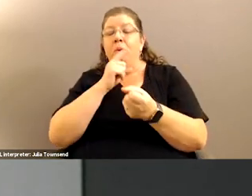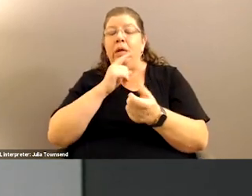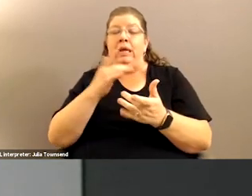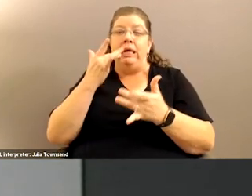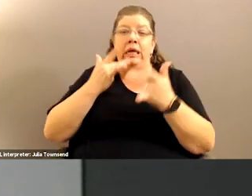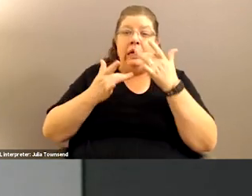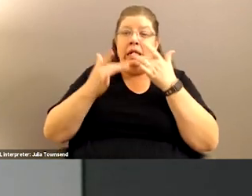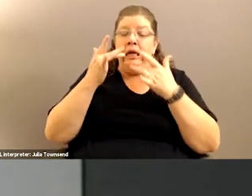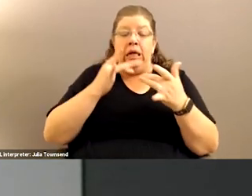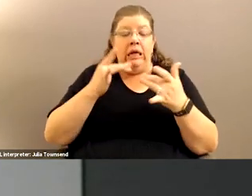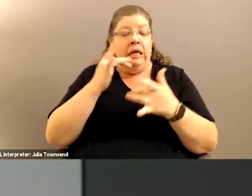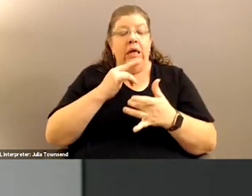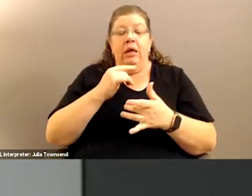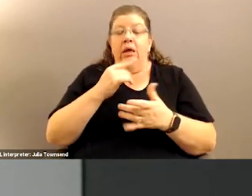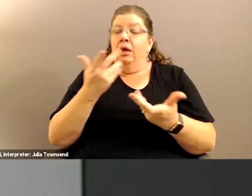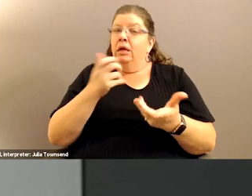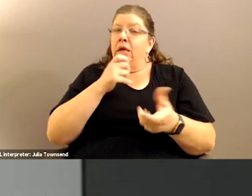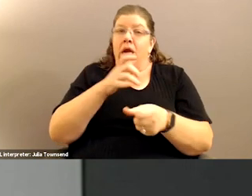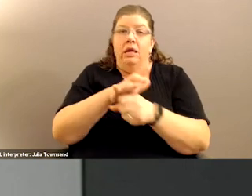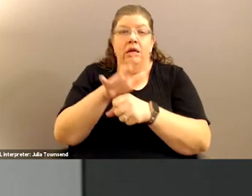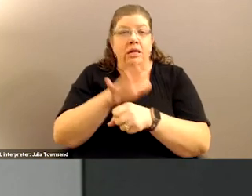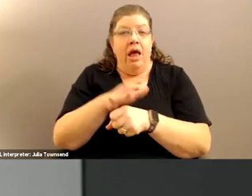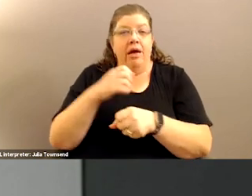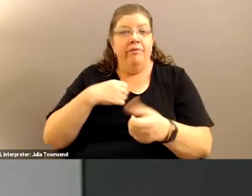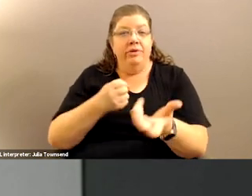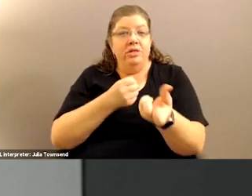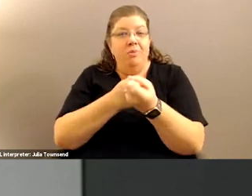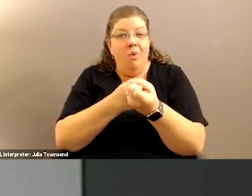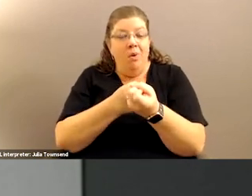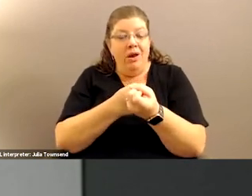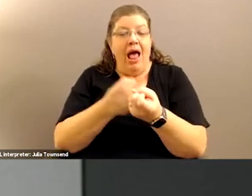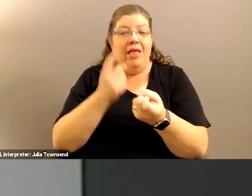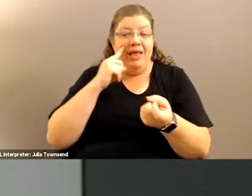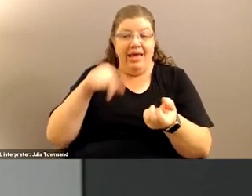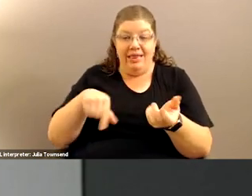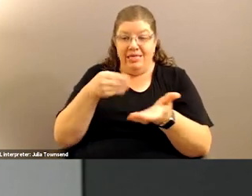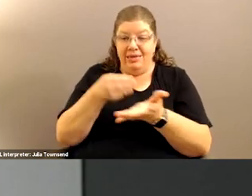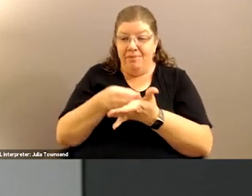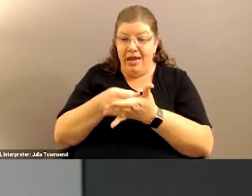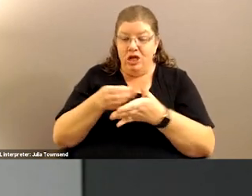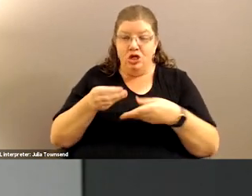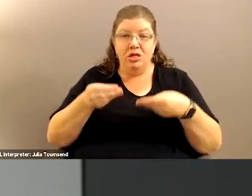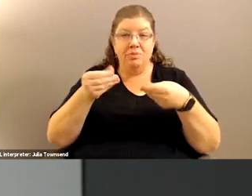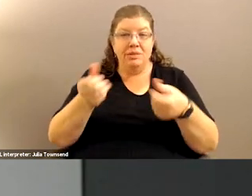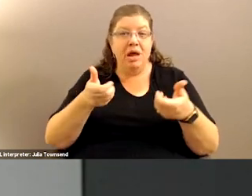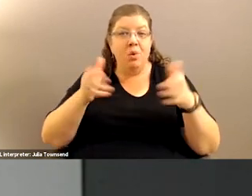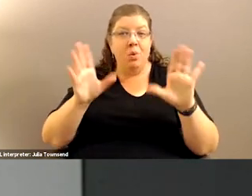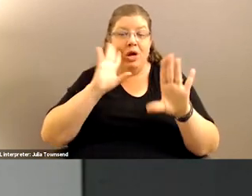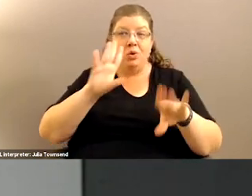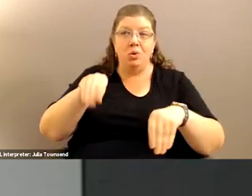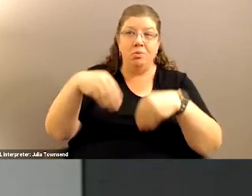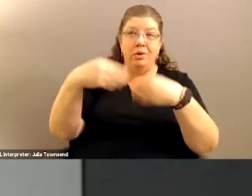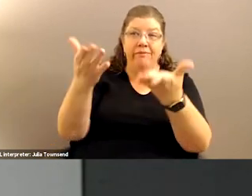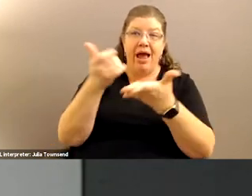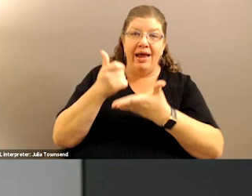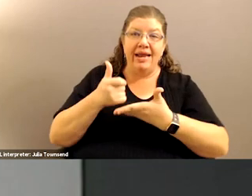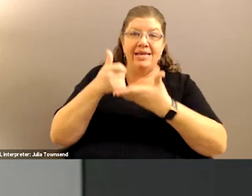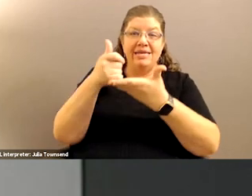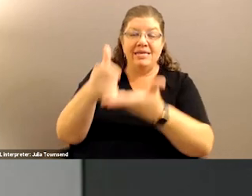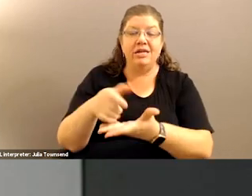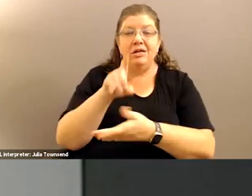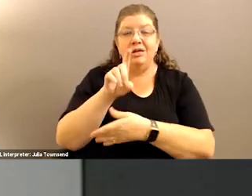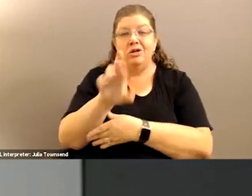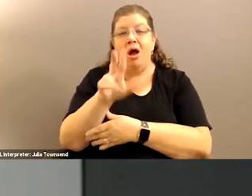be so i think this money should be spent in a way that we provide assistance to dr